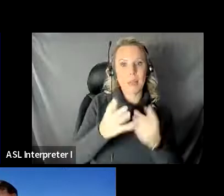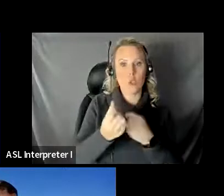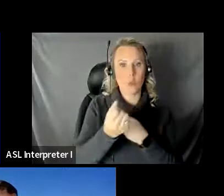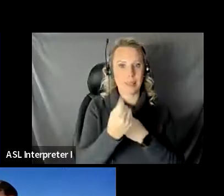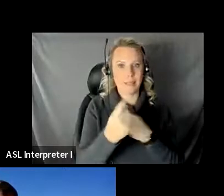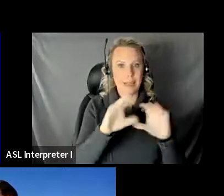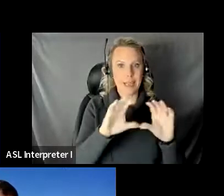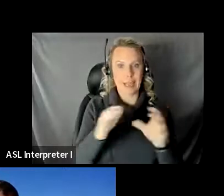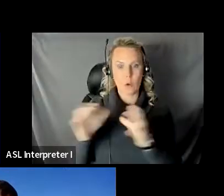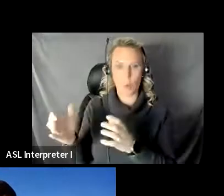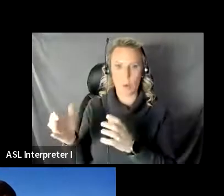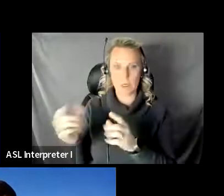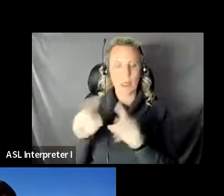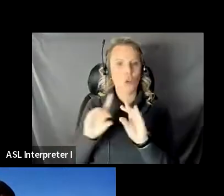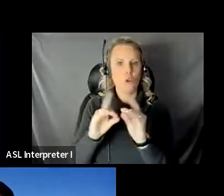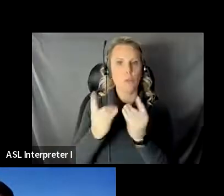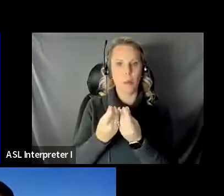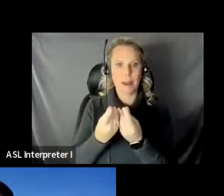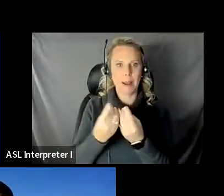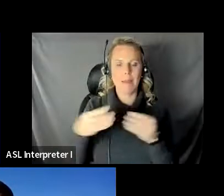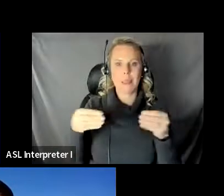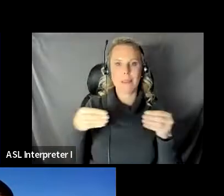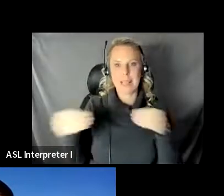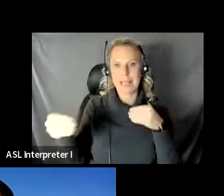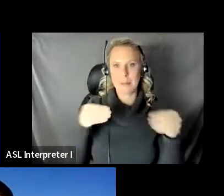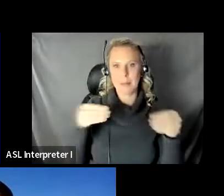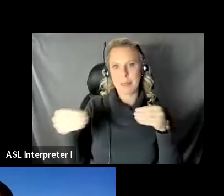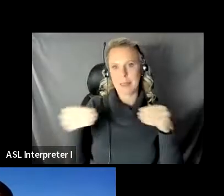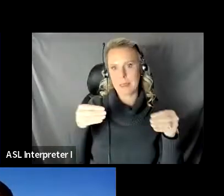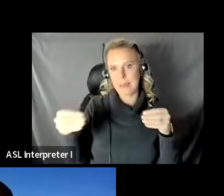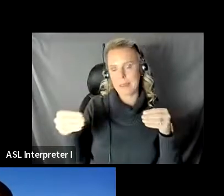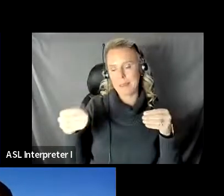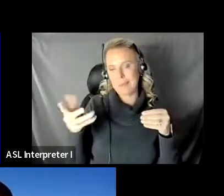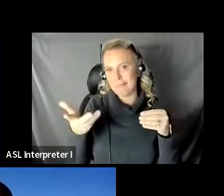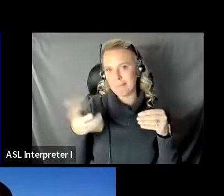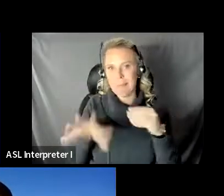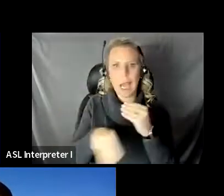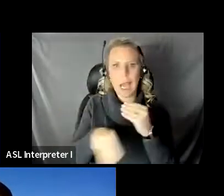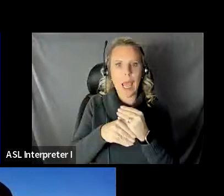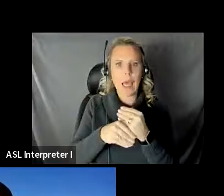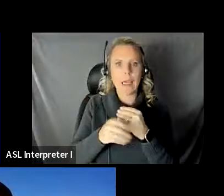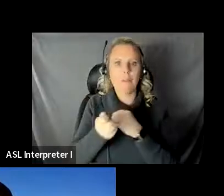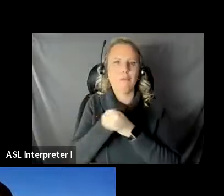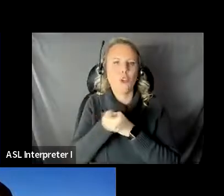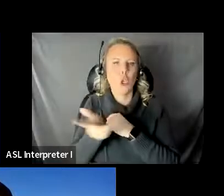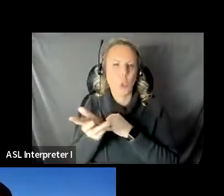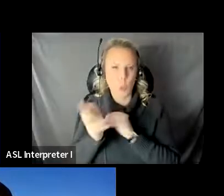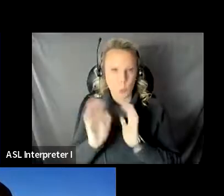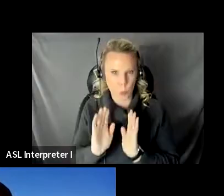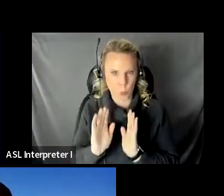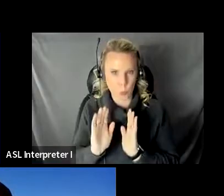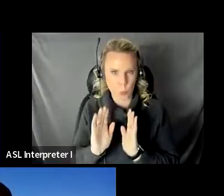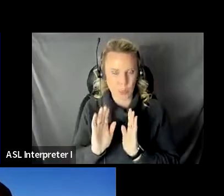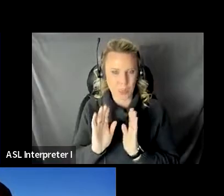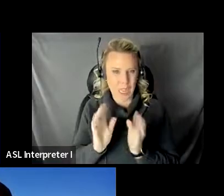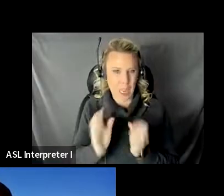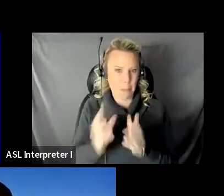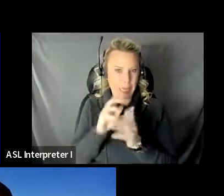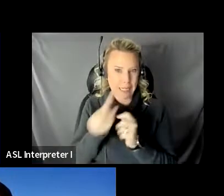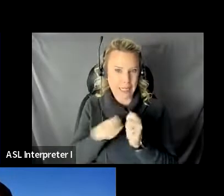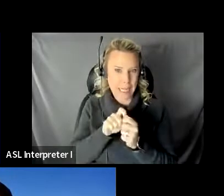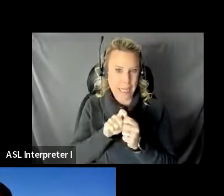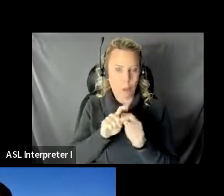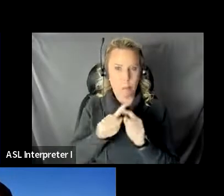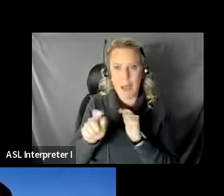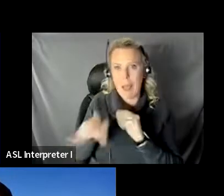11 categories, the department would have the flexibility to add a few. I don't have the number in front of me, but